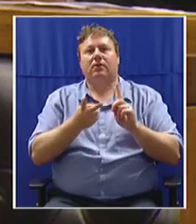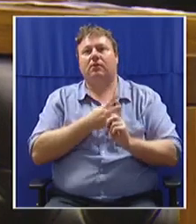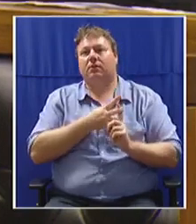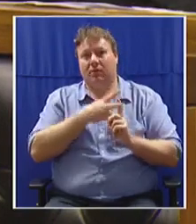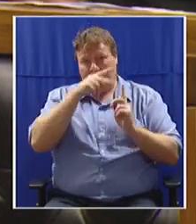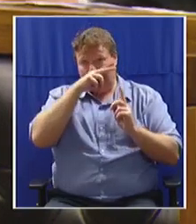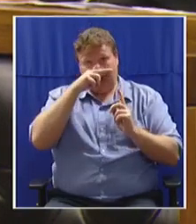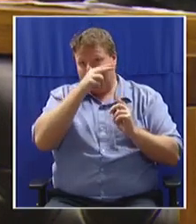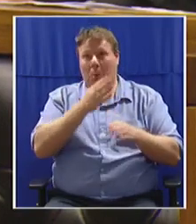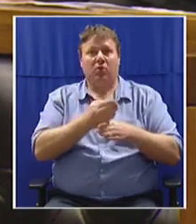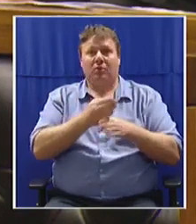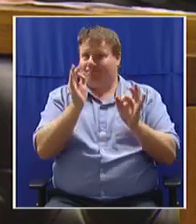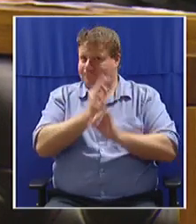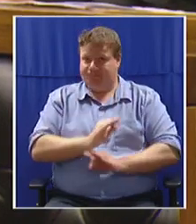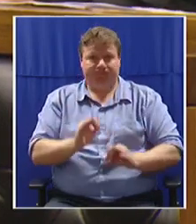employed,